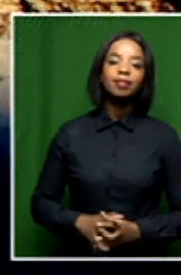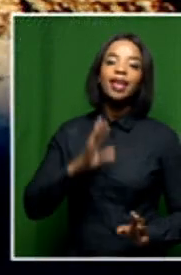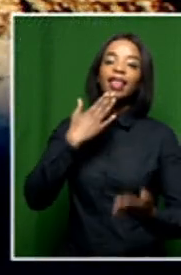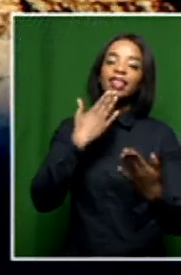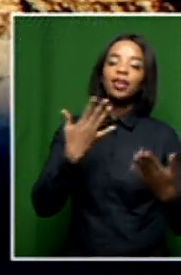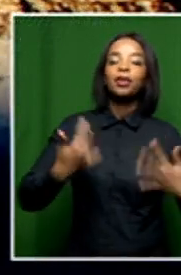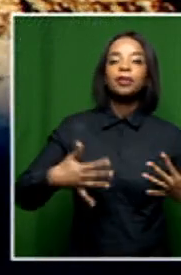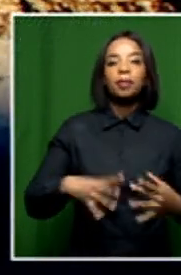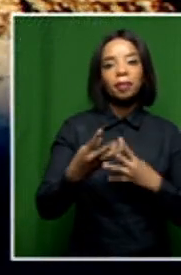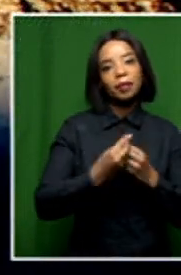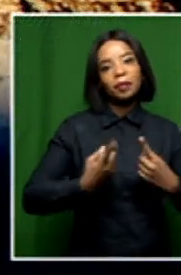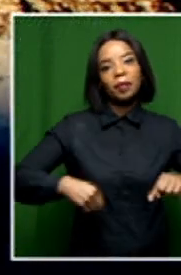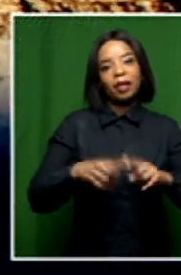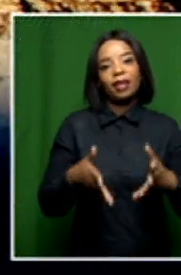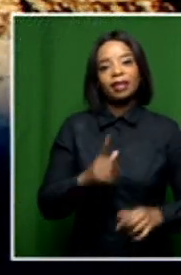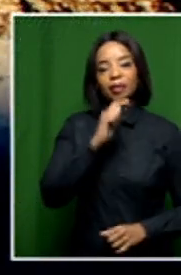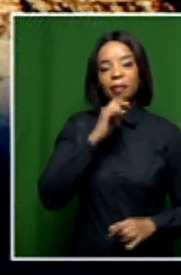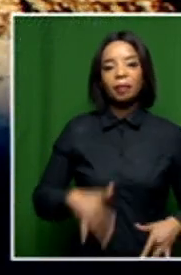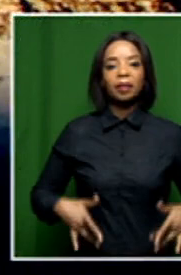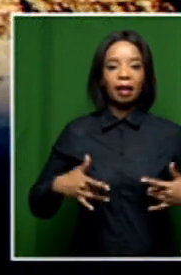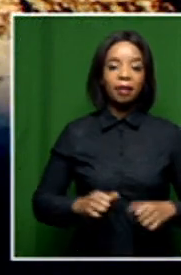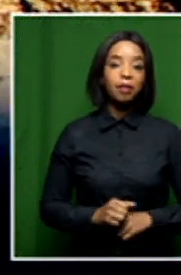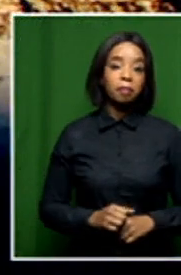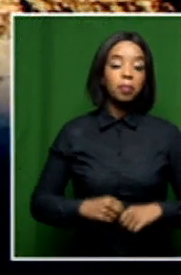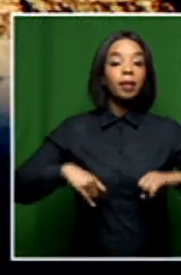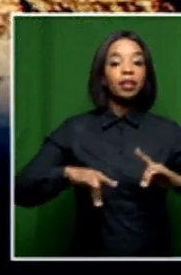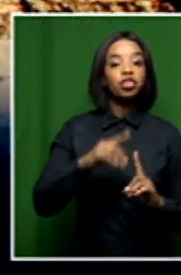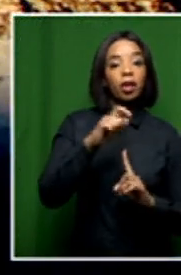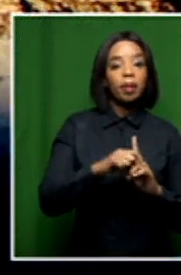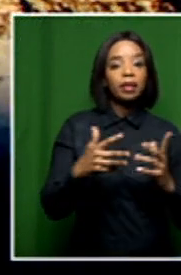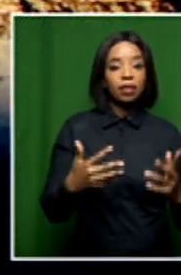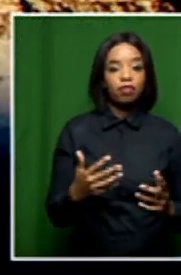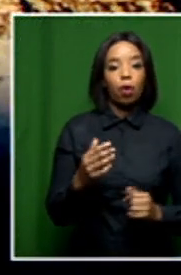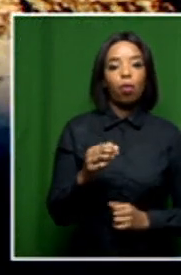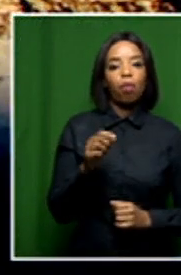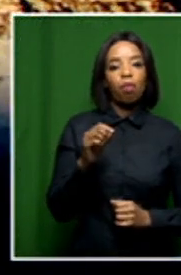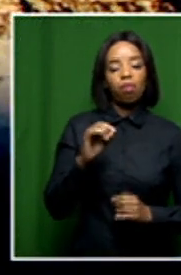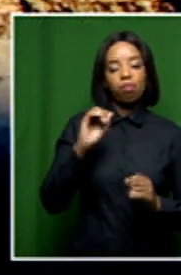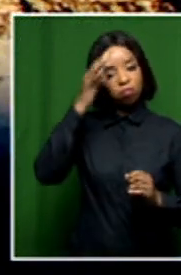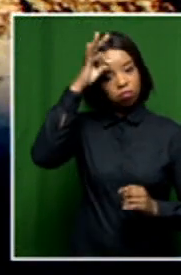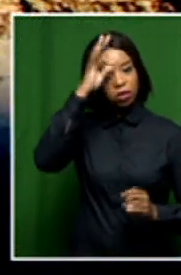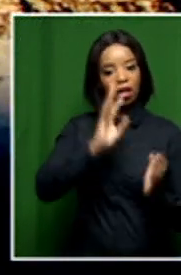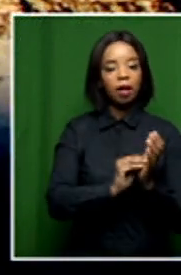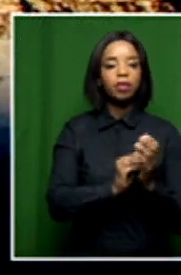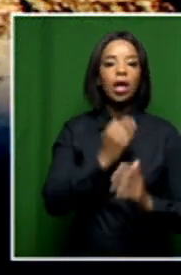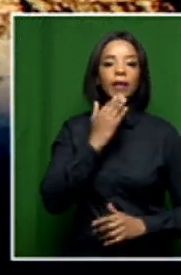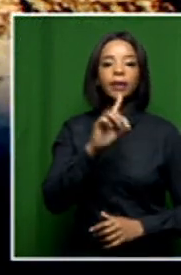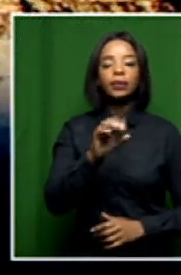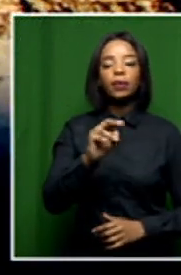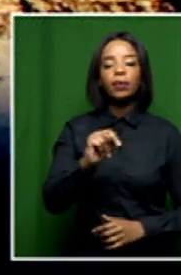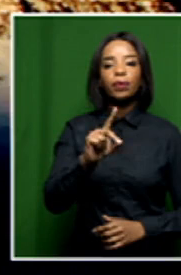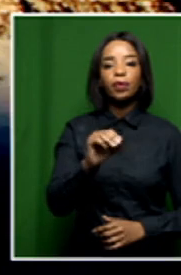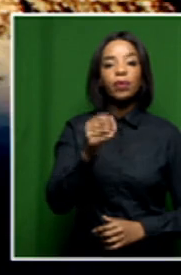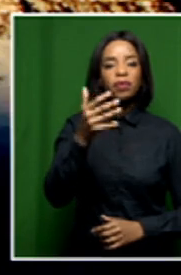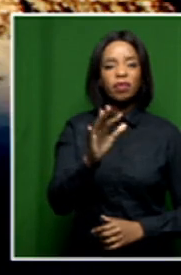And thanks so much for being with us here on Morning Live. Now, Chairperson of the Commission of Inquiry into Allegations of State Capture, Justice Raymond Zondo, has